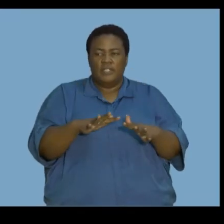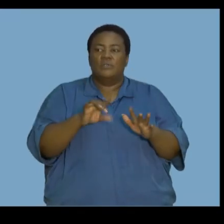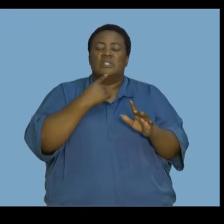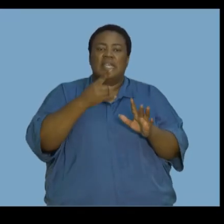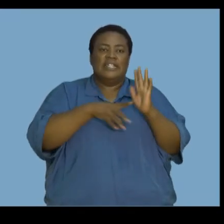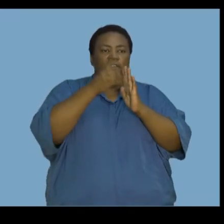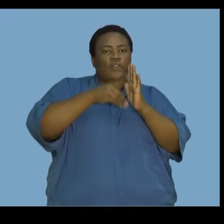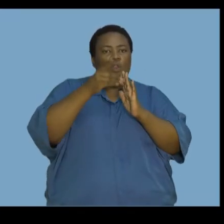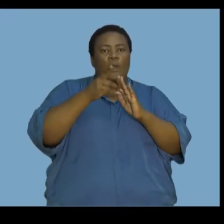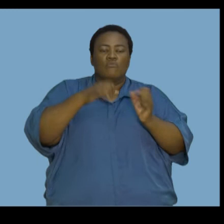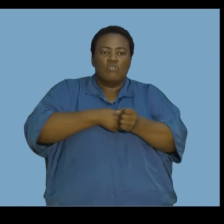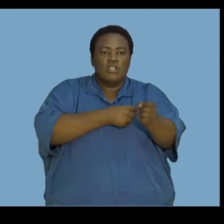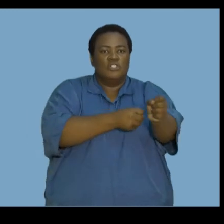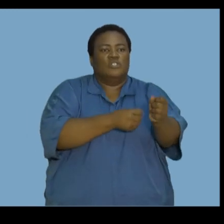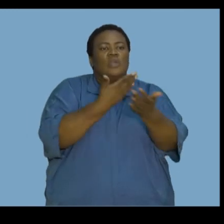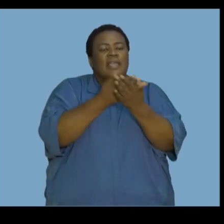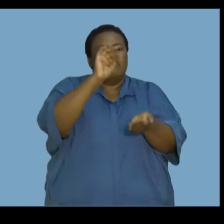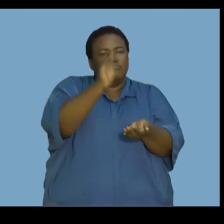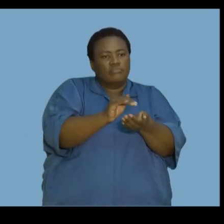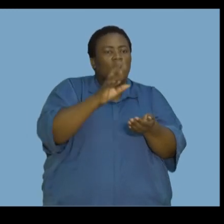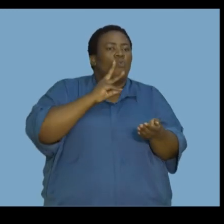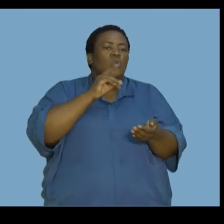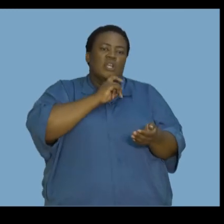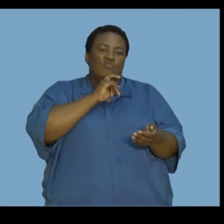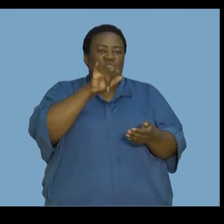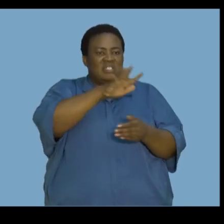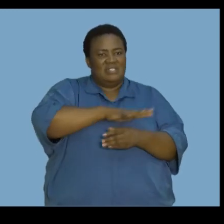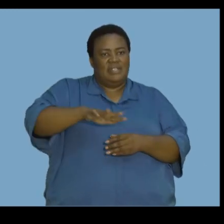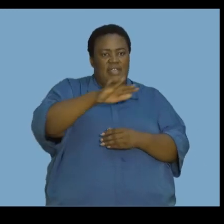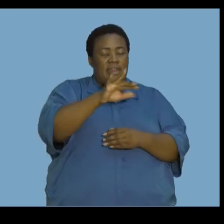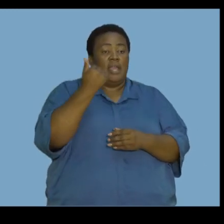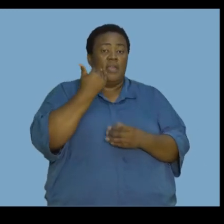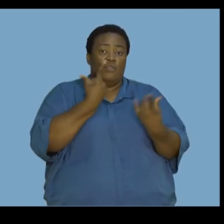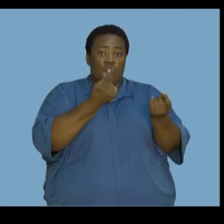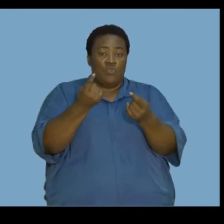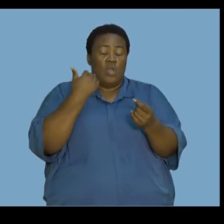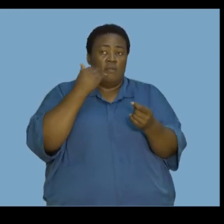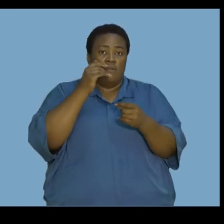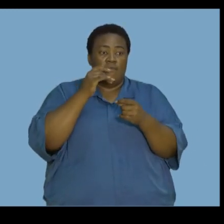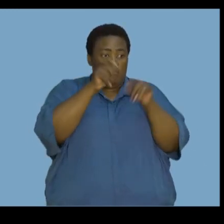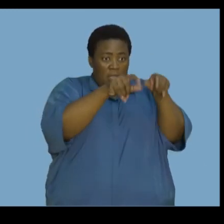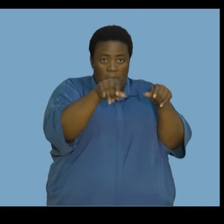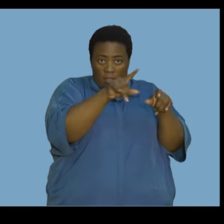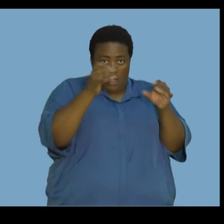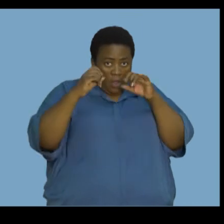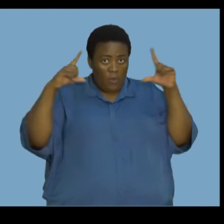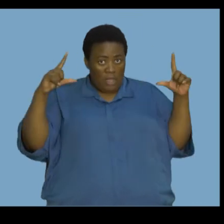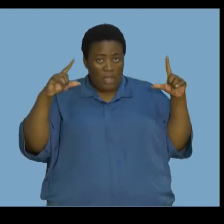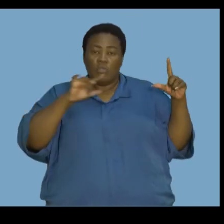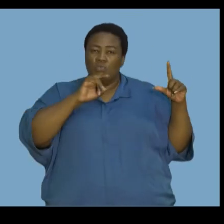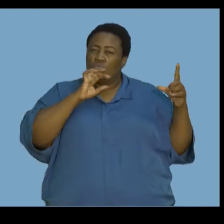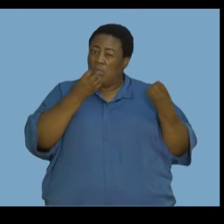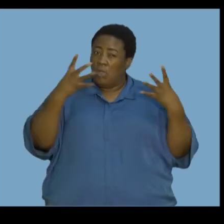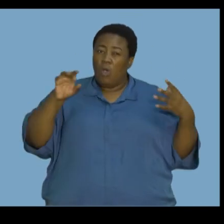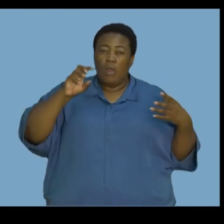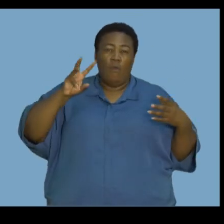to develop strategies to reduce the water use in that area. And again, if you looked at that, if individuals were aware that